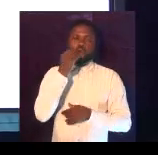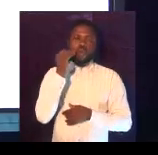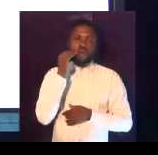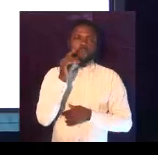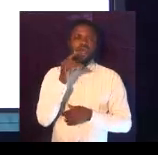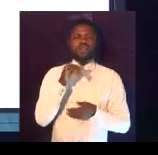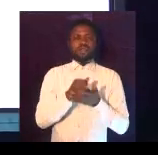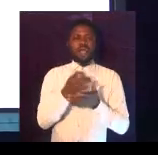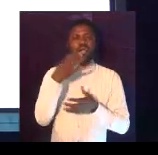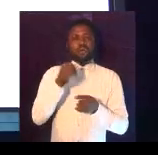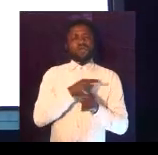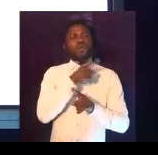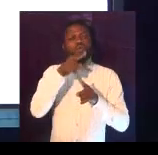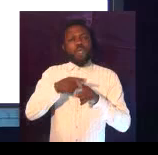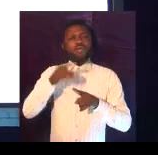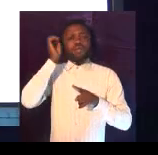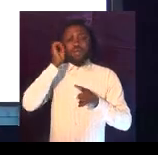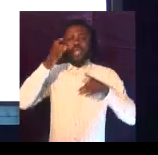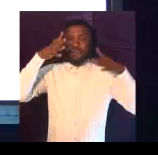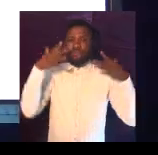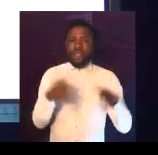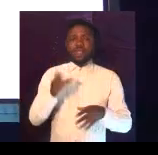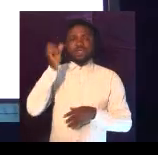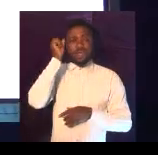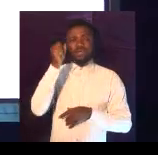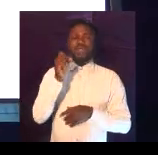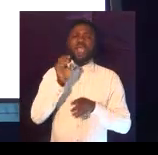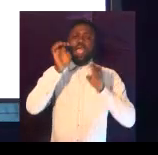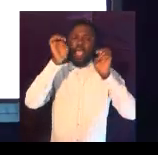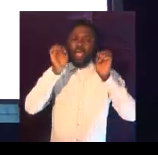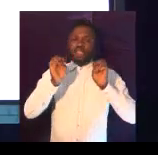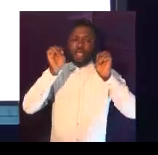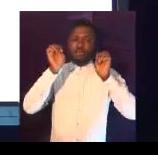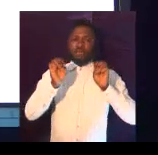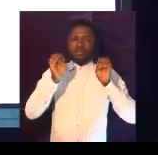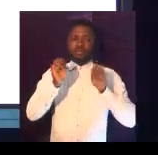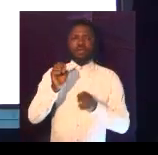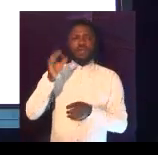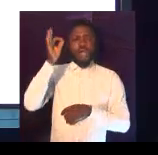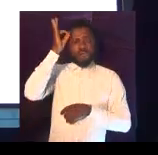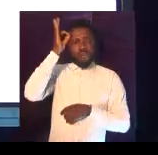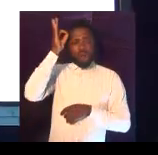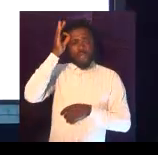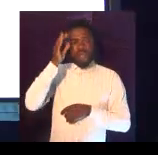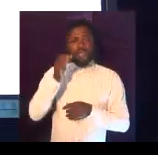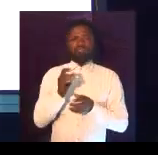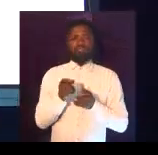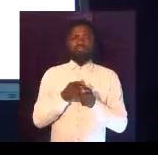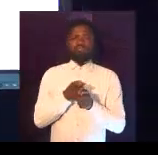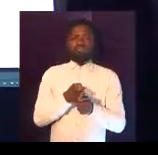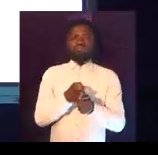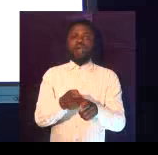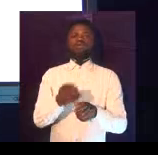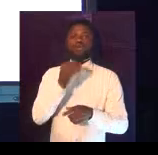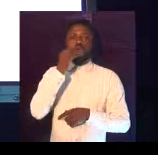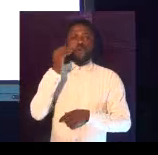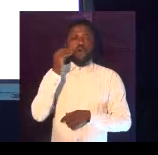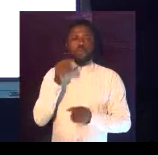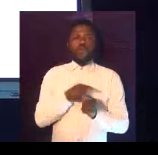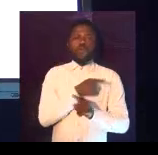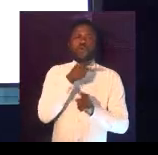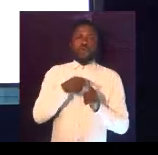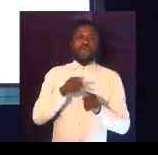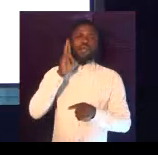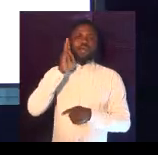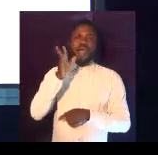home? That was when he finished his examination. Folake rushed home when her mom